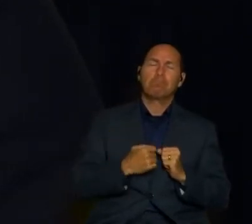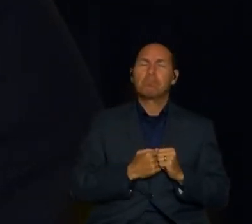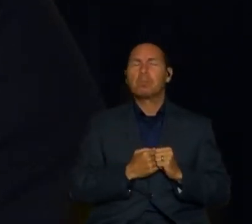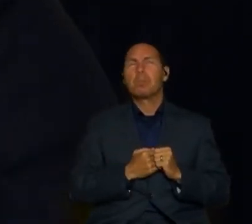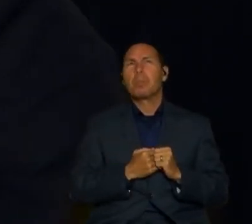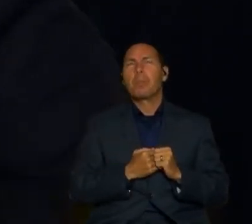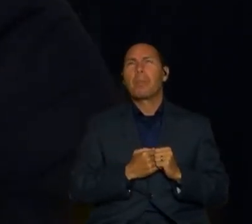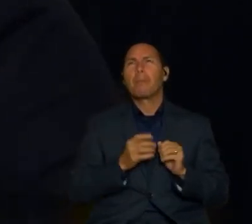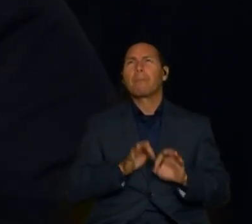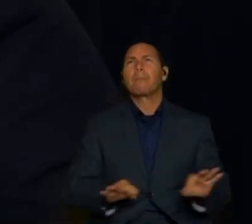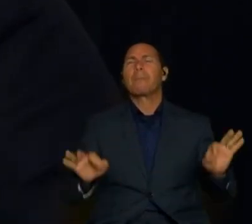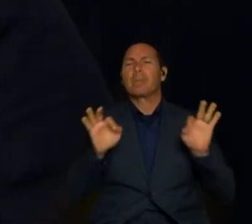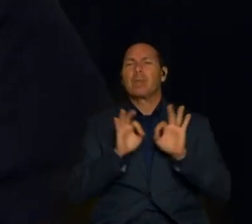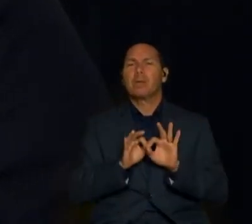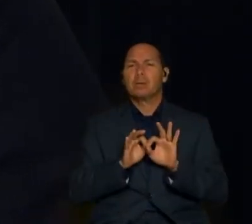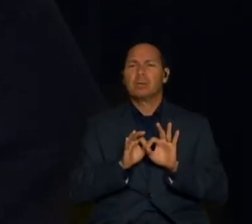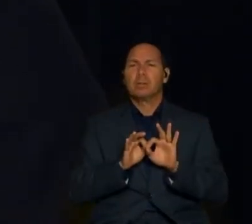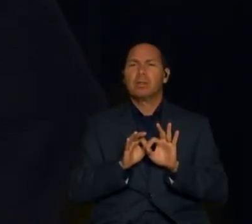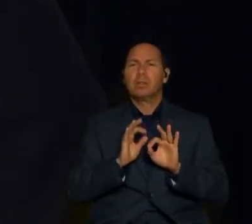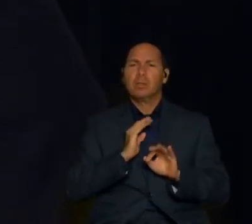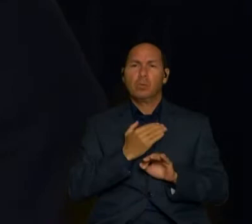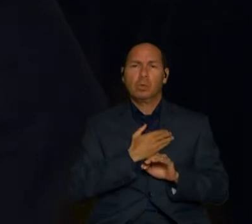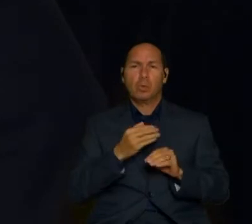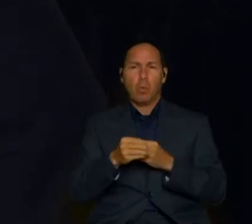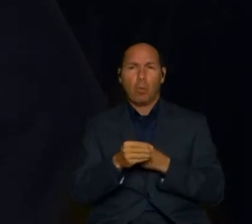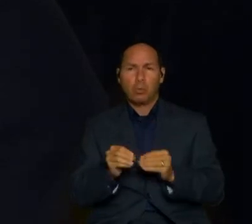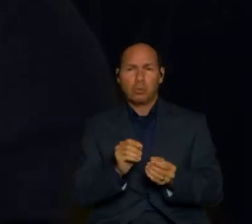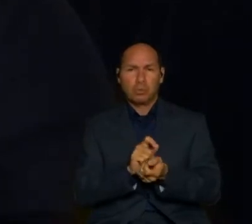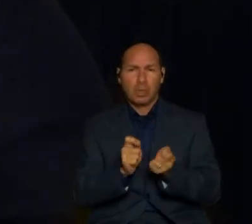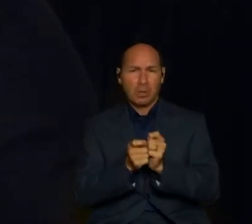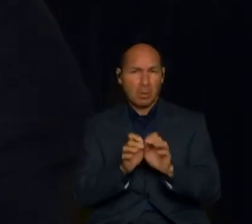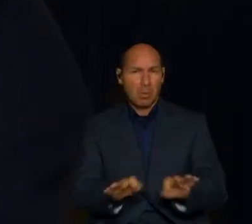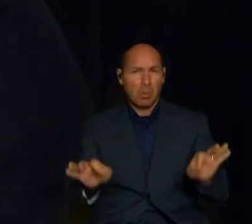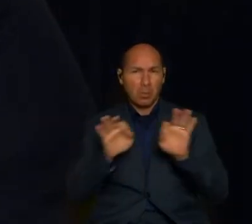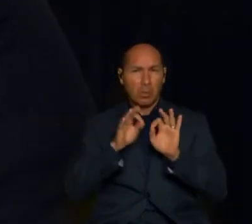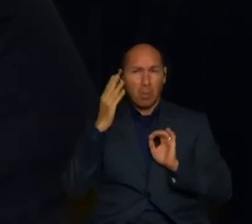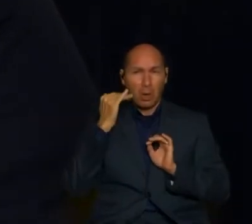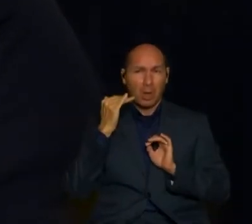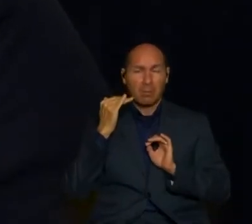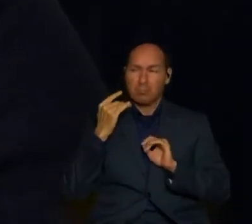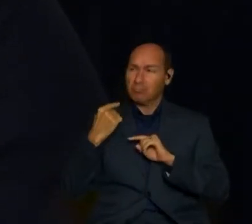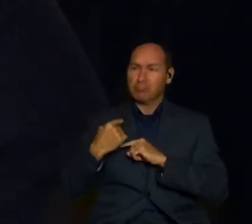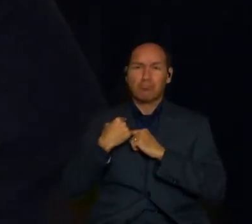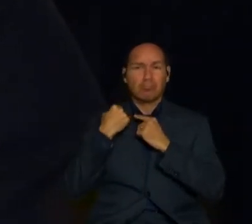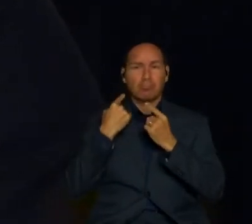to restructure our OMB, our office? Because it hadn't happened.